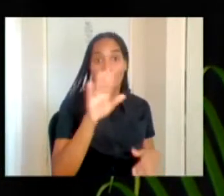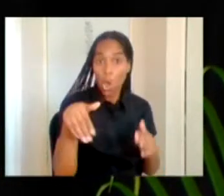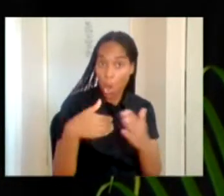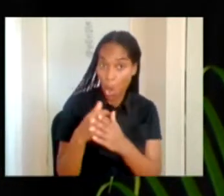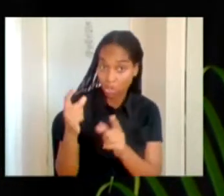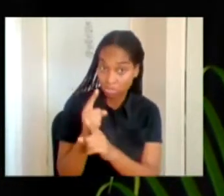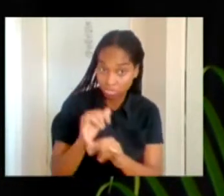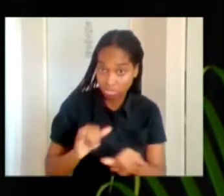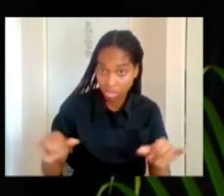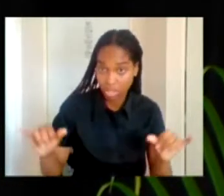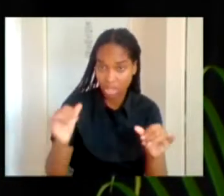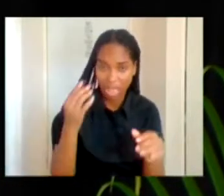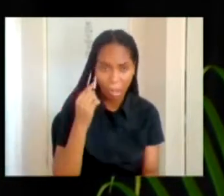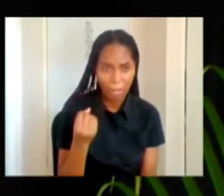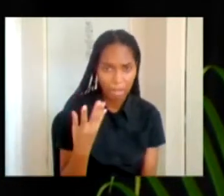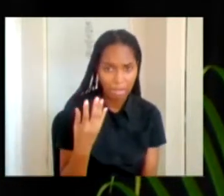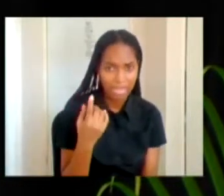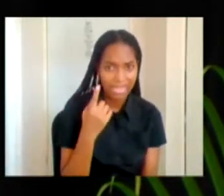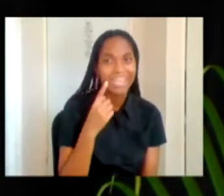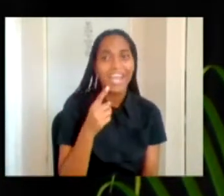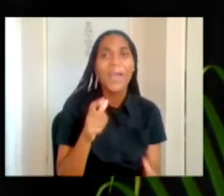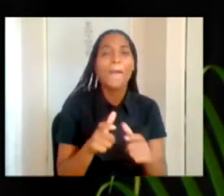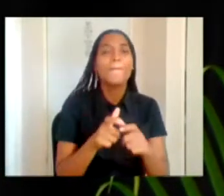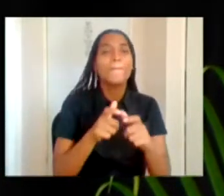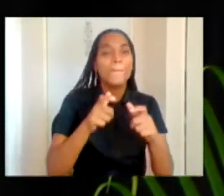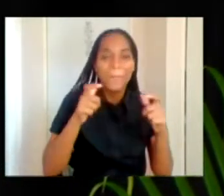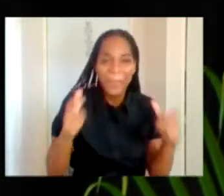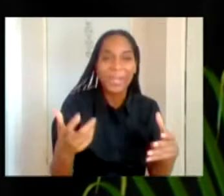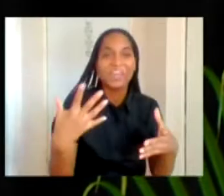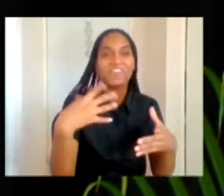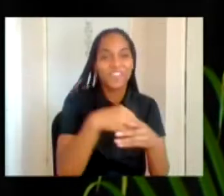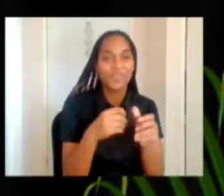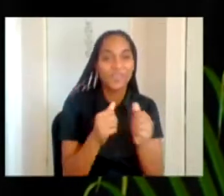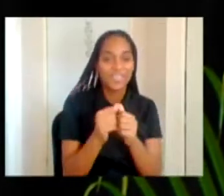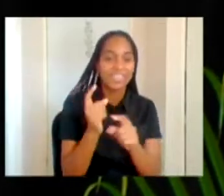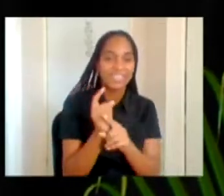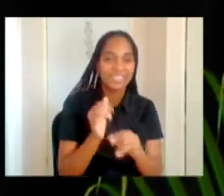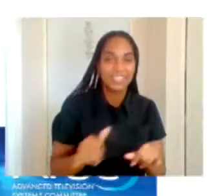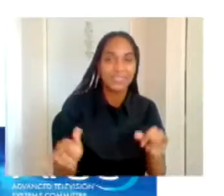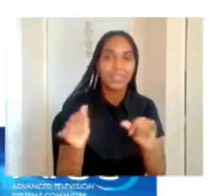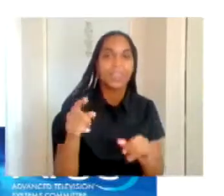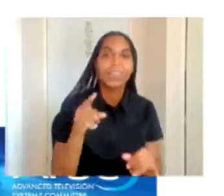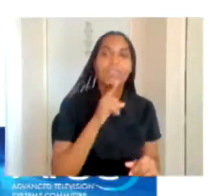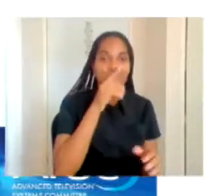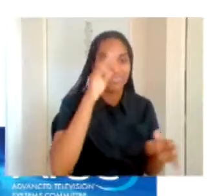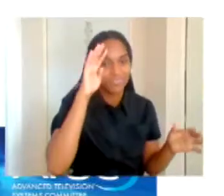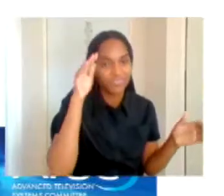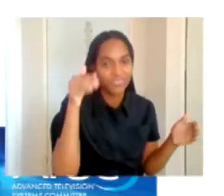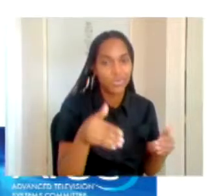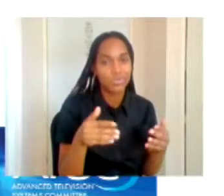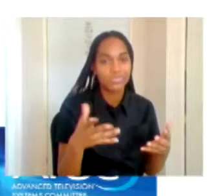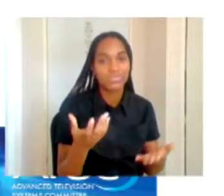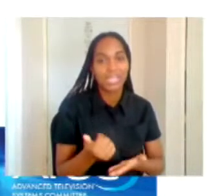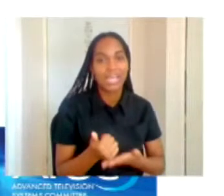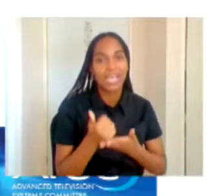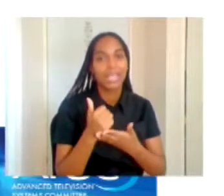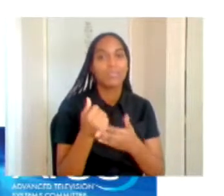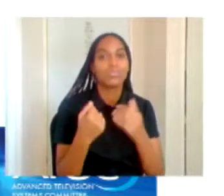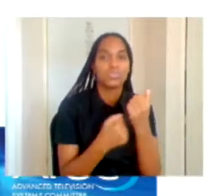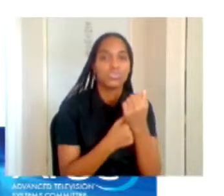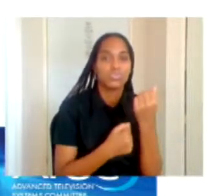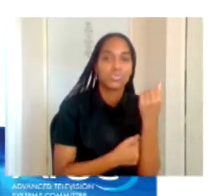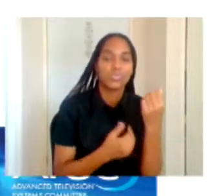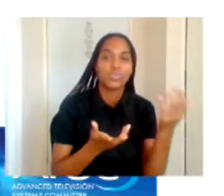there? It's a big portion of the standards are really focused and help support the interactive